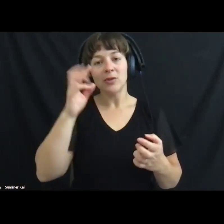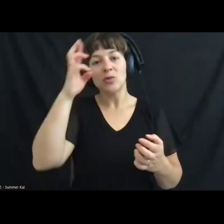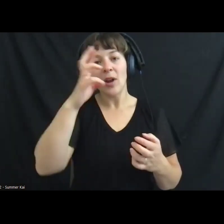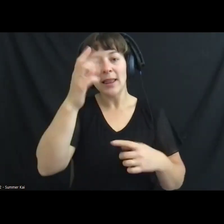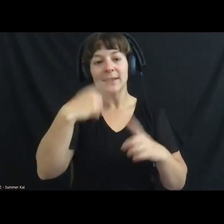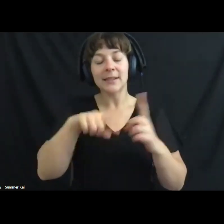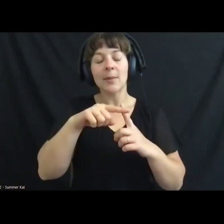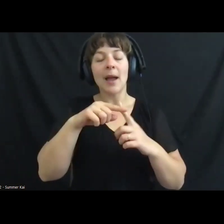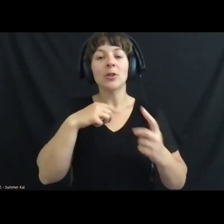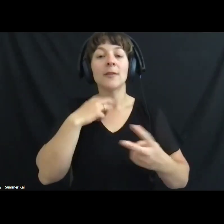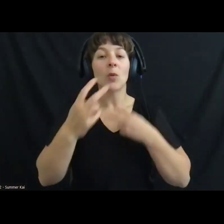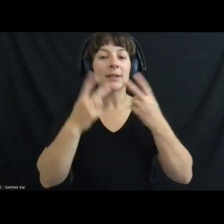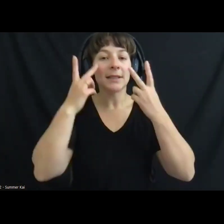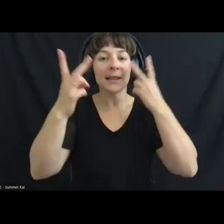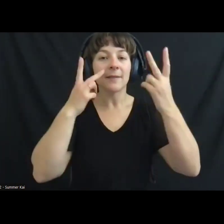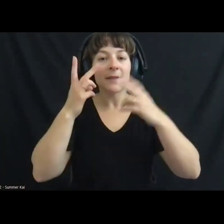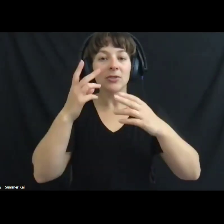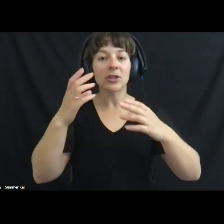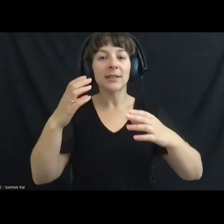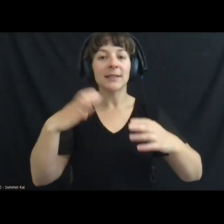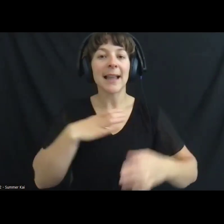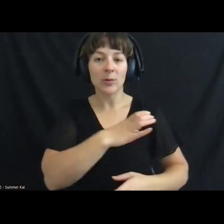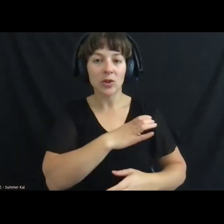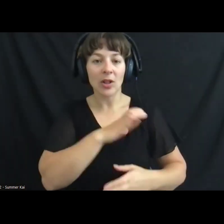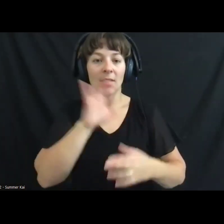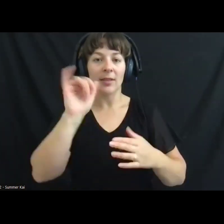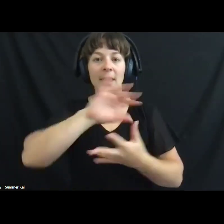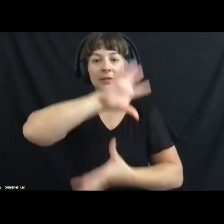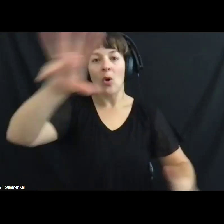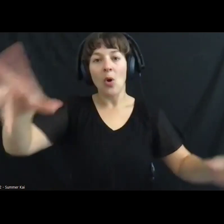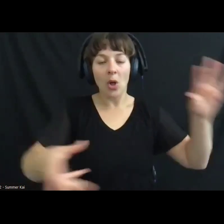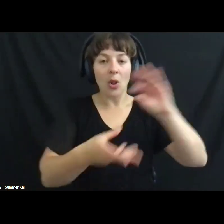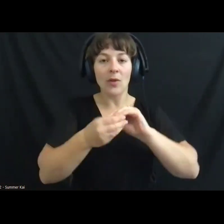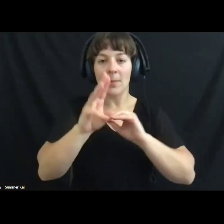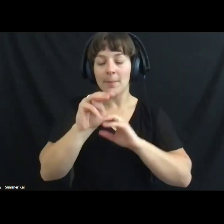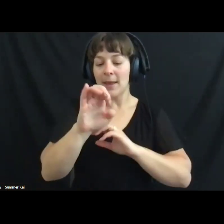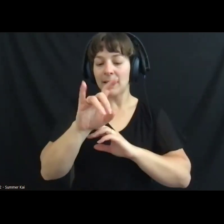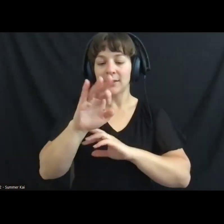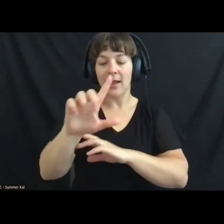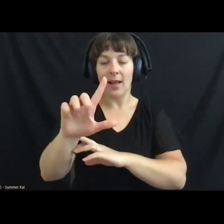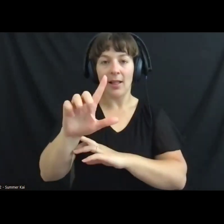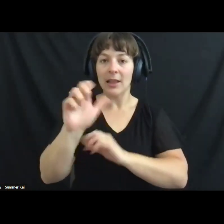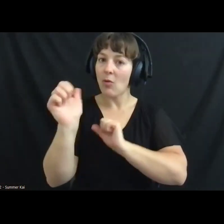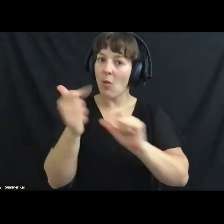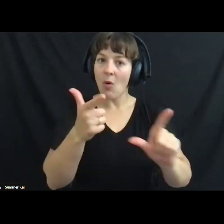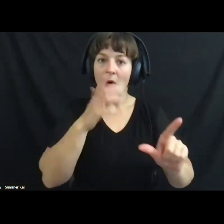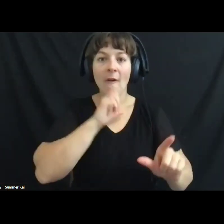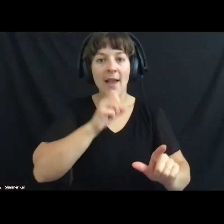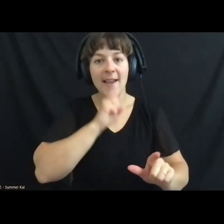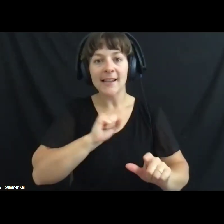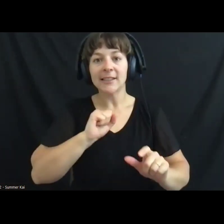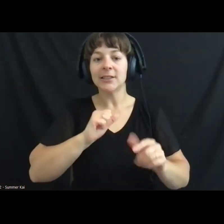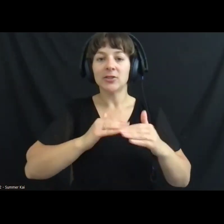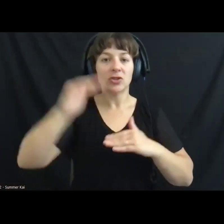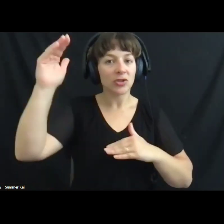Vision Council is across all parts of Medi-Cal, all ages. So I just don't